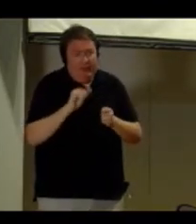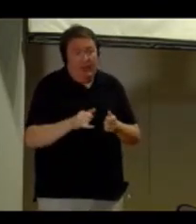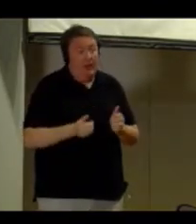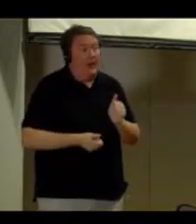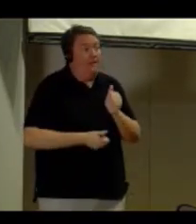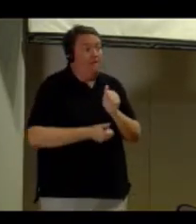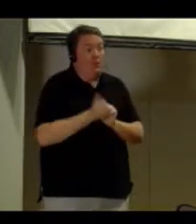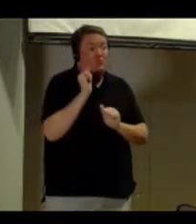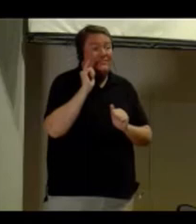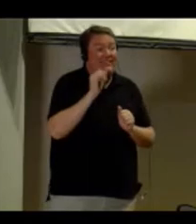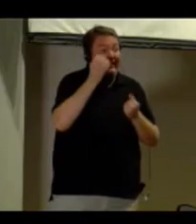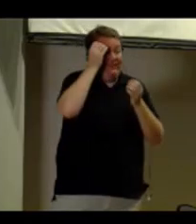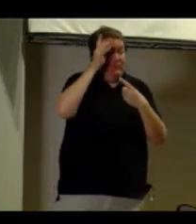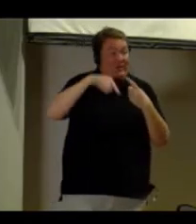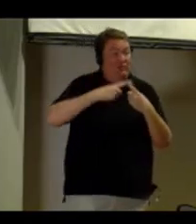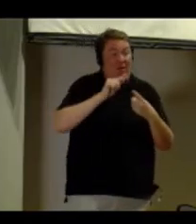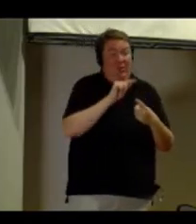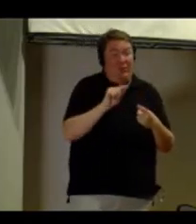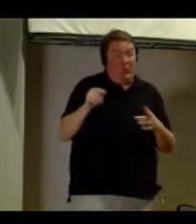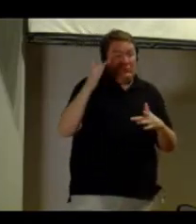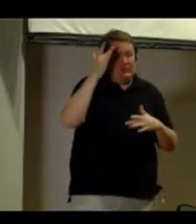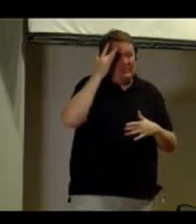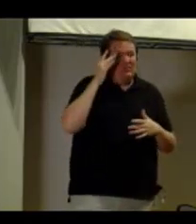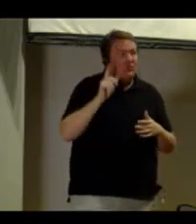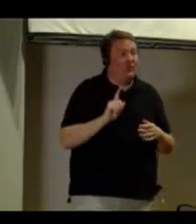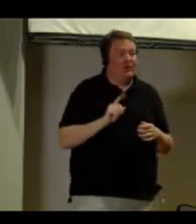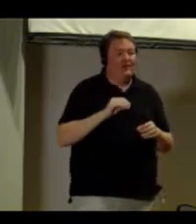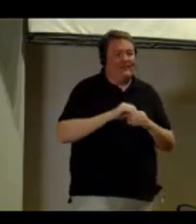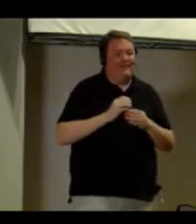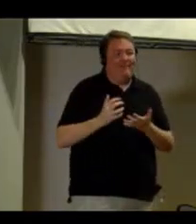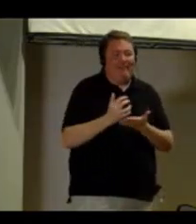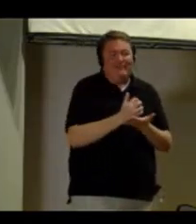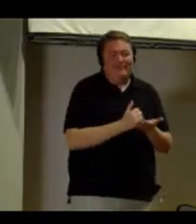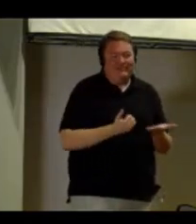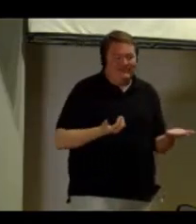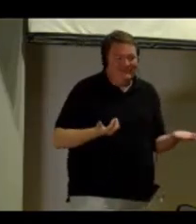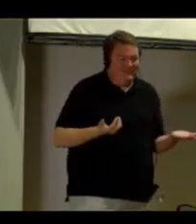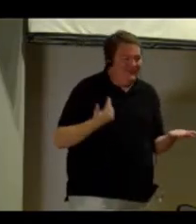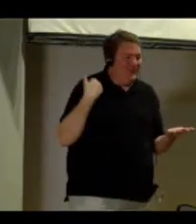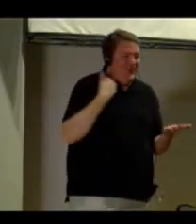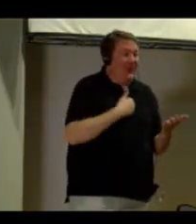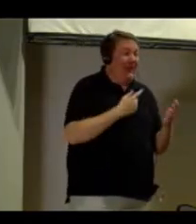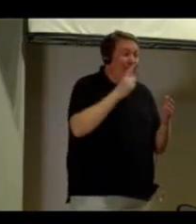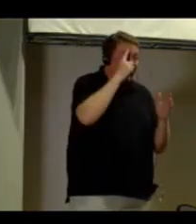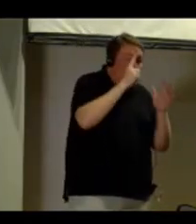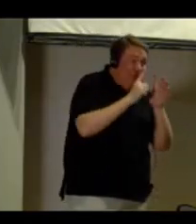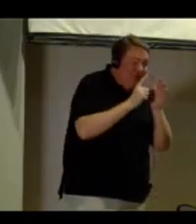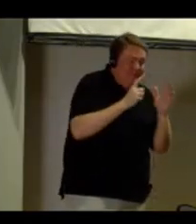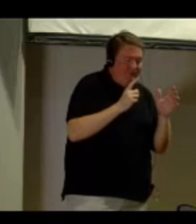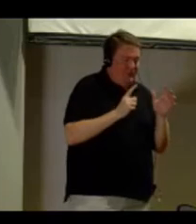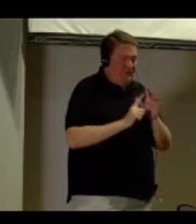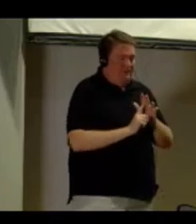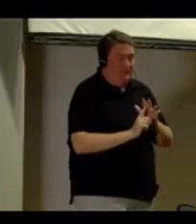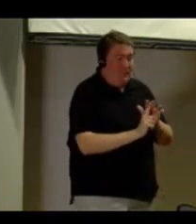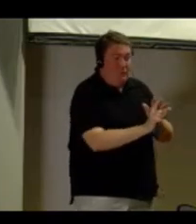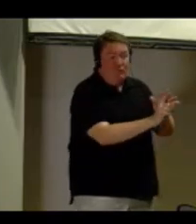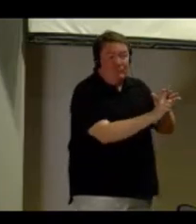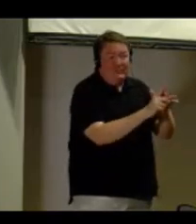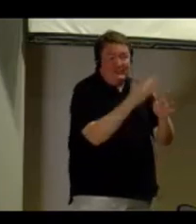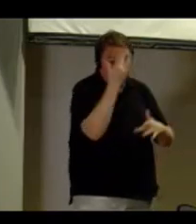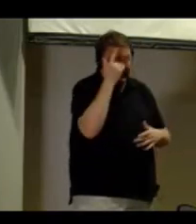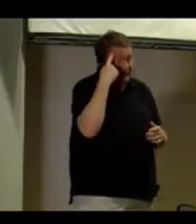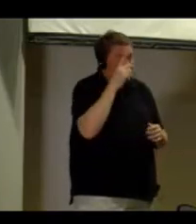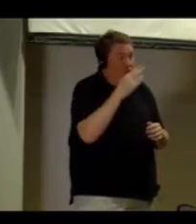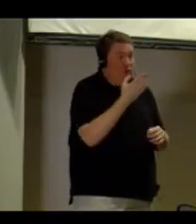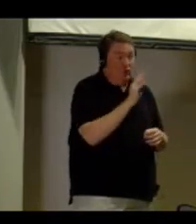in collections. They are emerging diseases for humans, but they've typically been in other species for quite a long